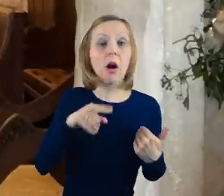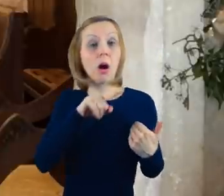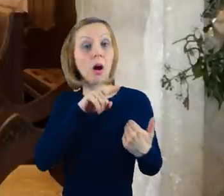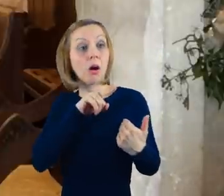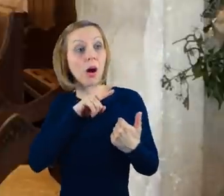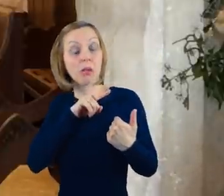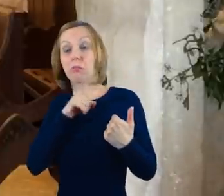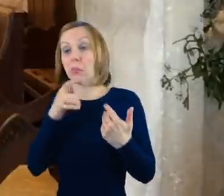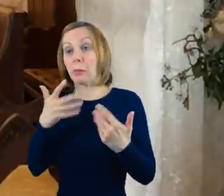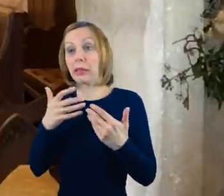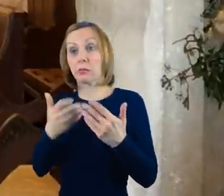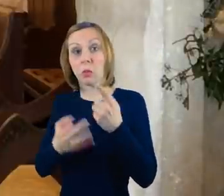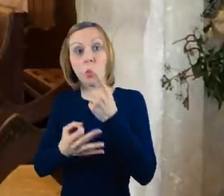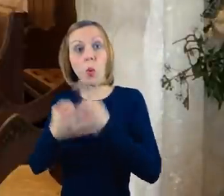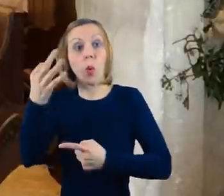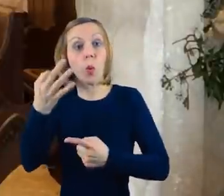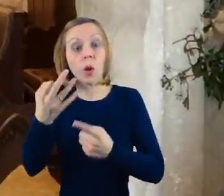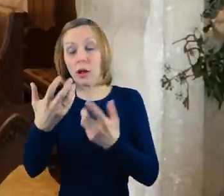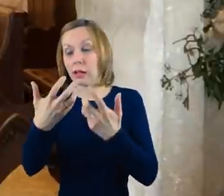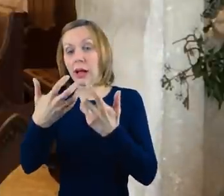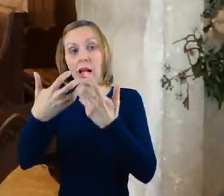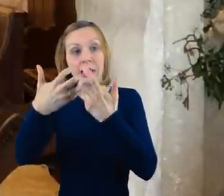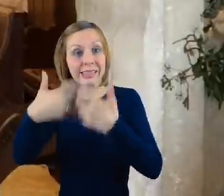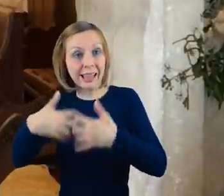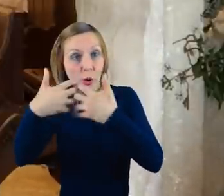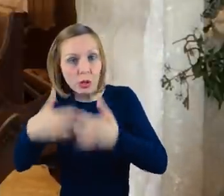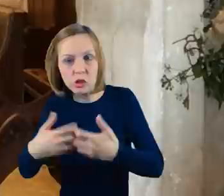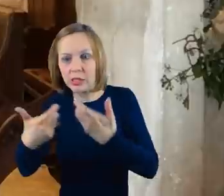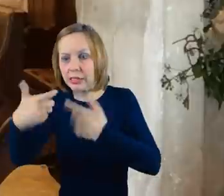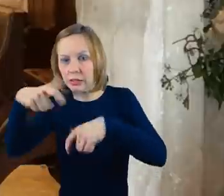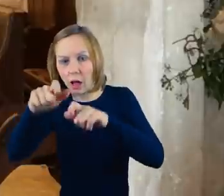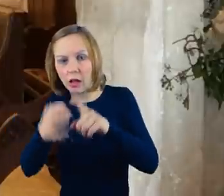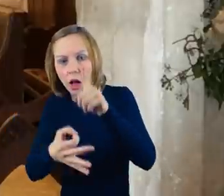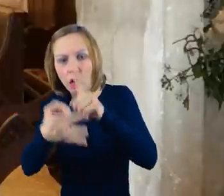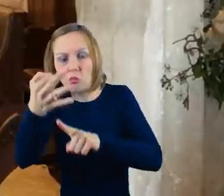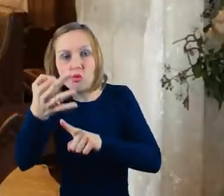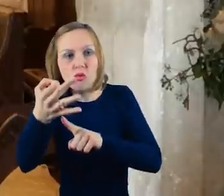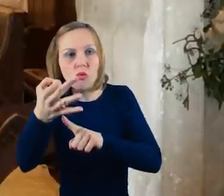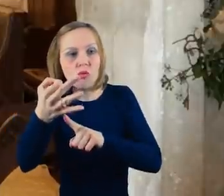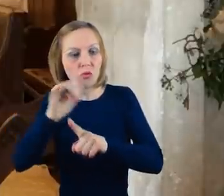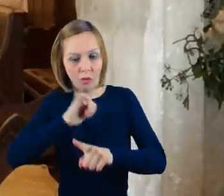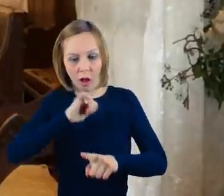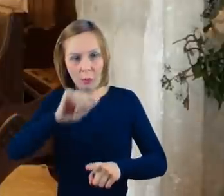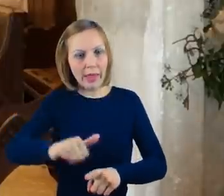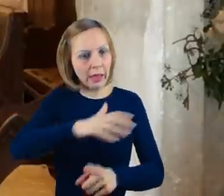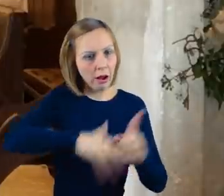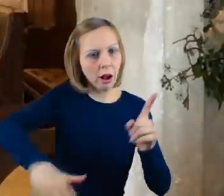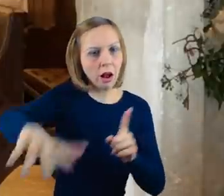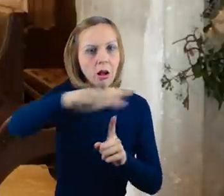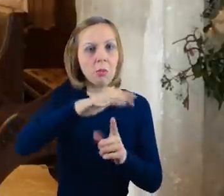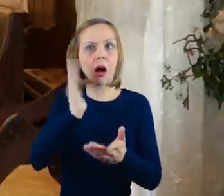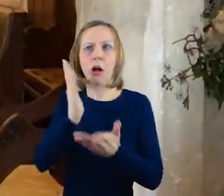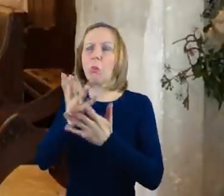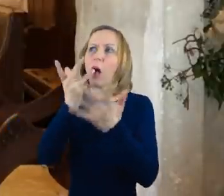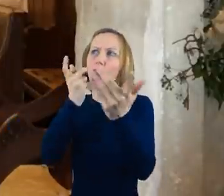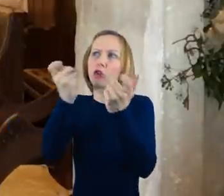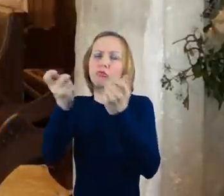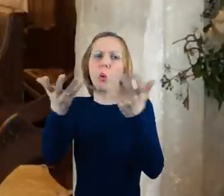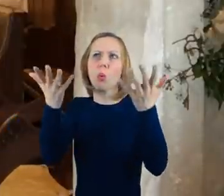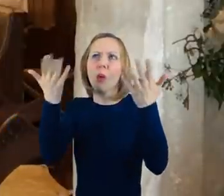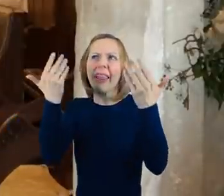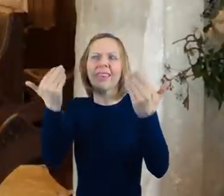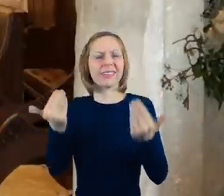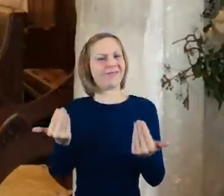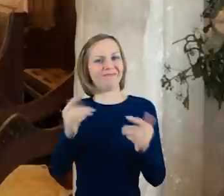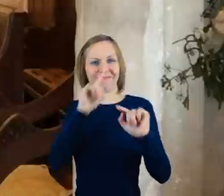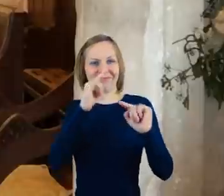technology of agriculture, but as yet, nothing has allowed us to control the weather. We can improve